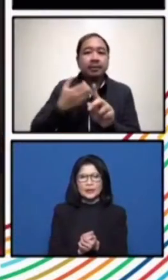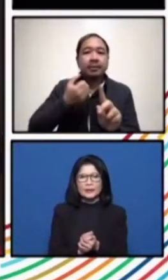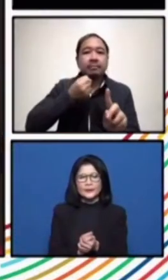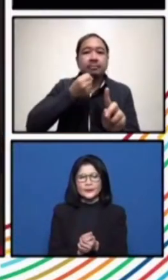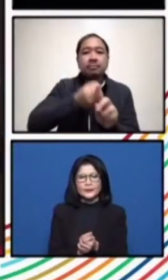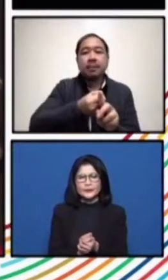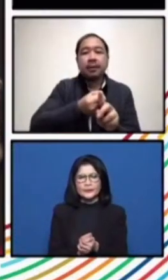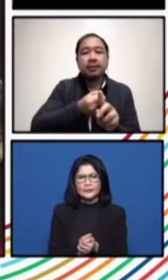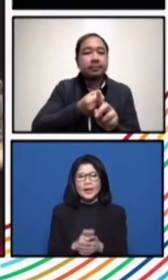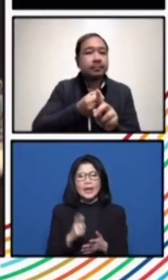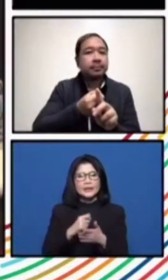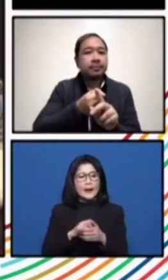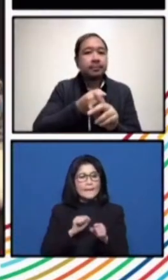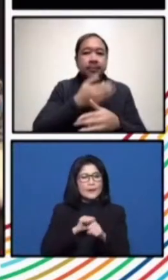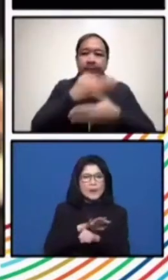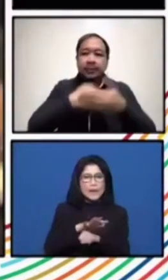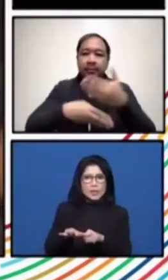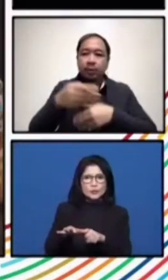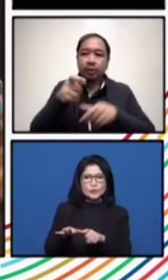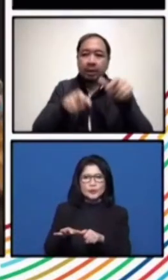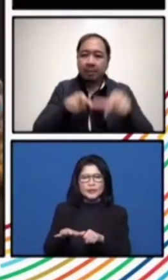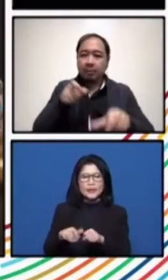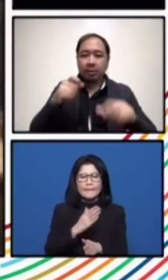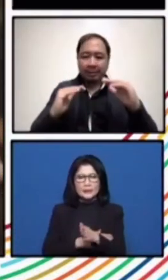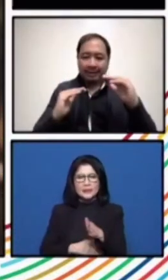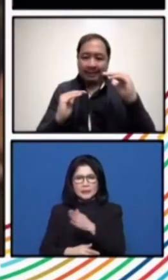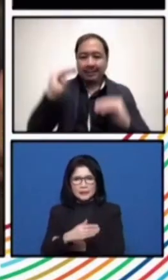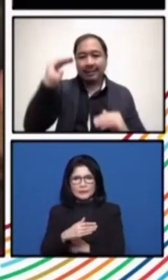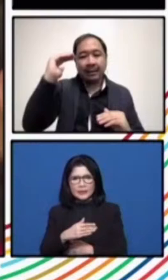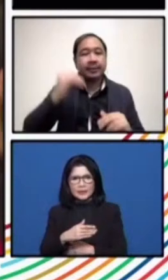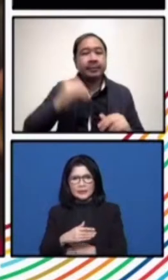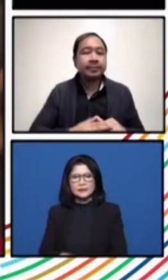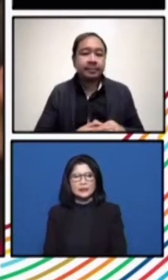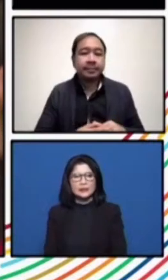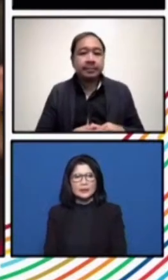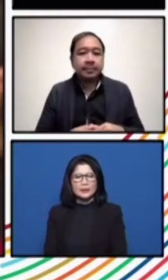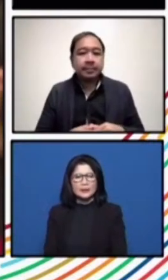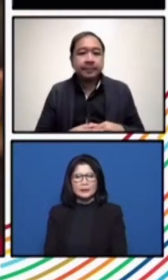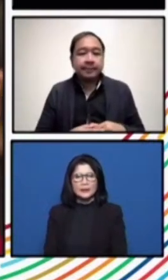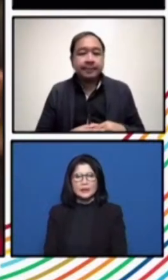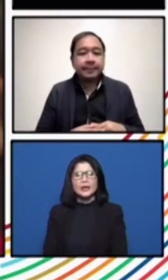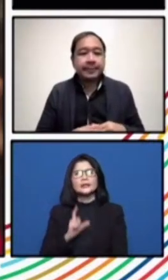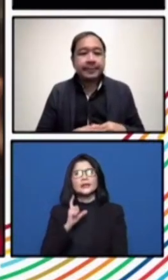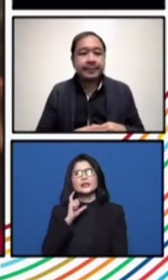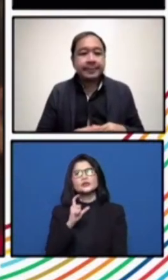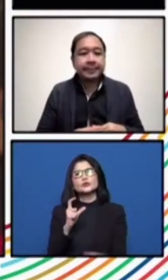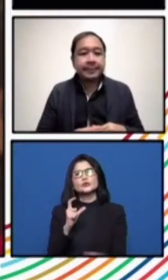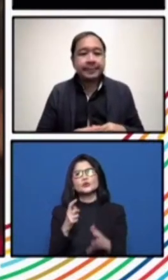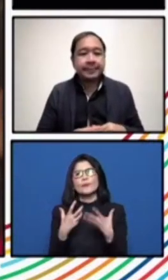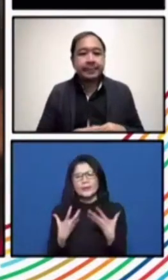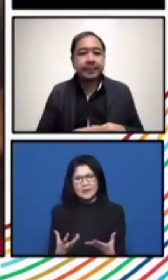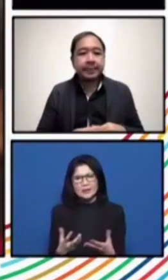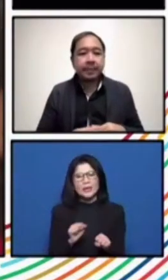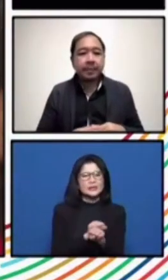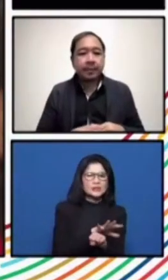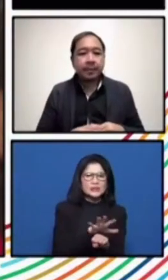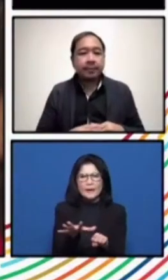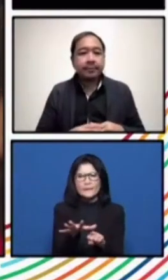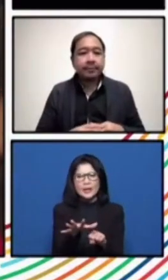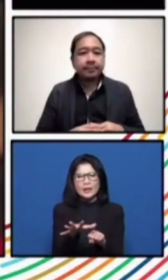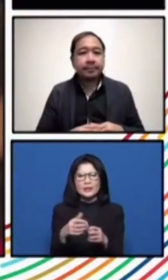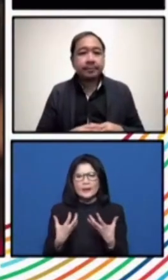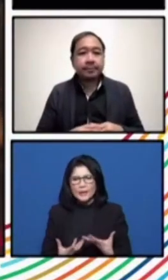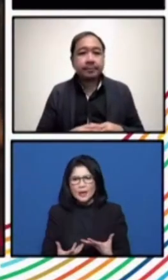with the disabilities in a disproportionate manner looking through the ongoing and the previous